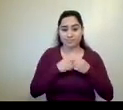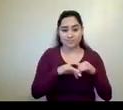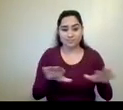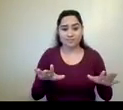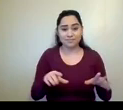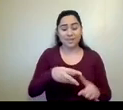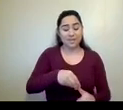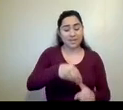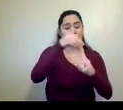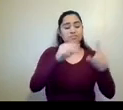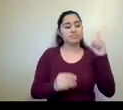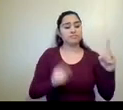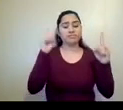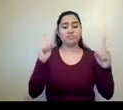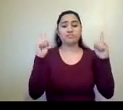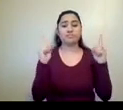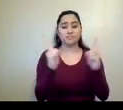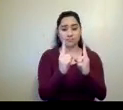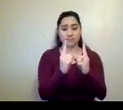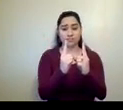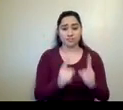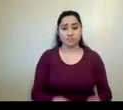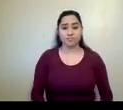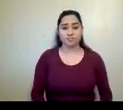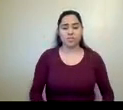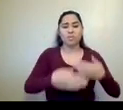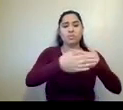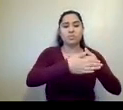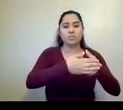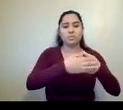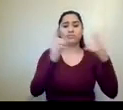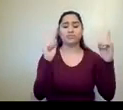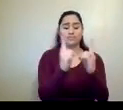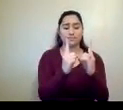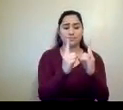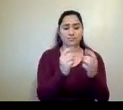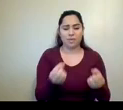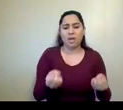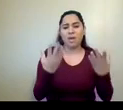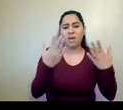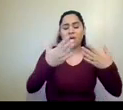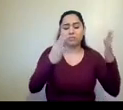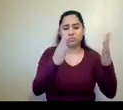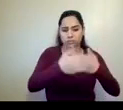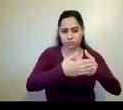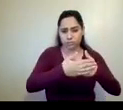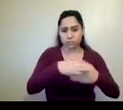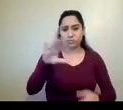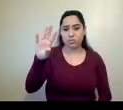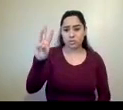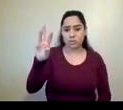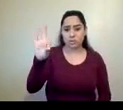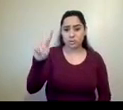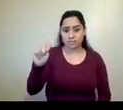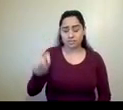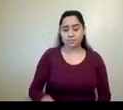to person, so between people who are in close contact with each other within approximately 6 feet, through